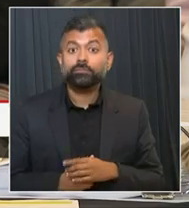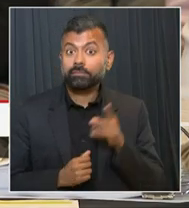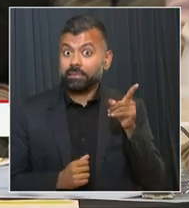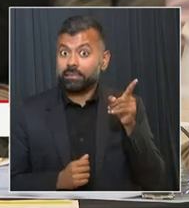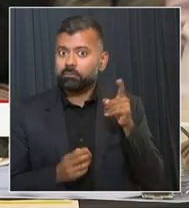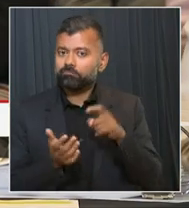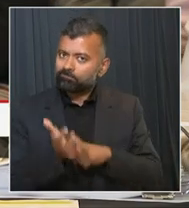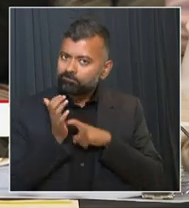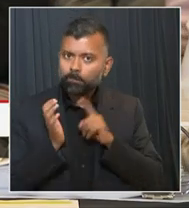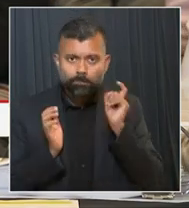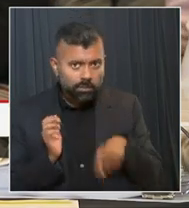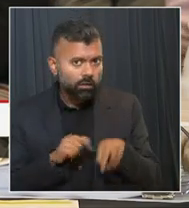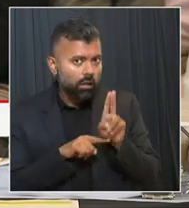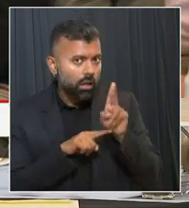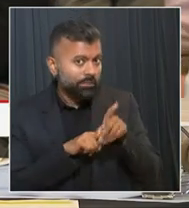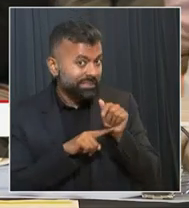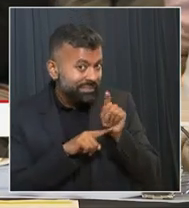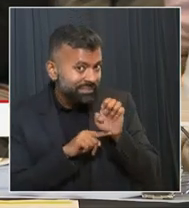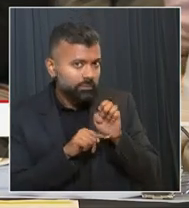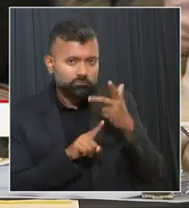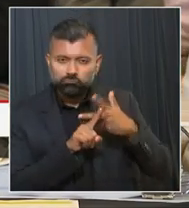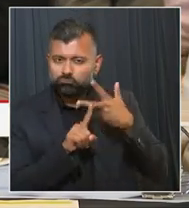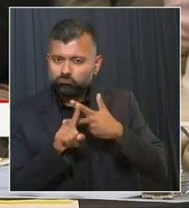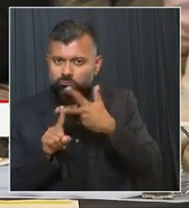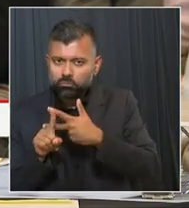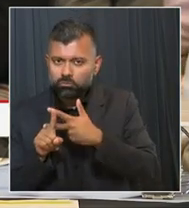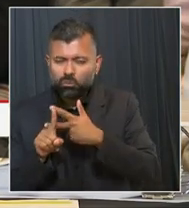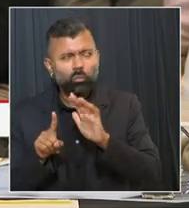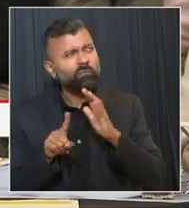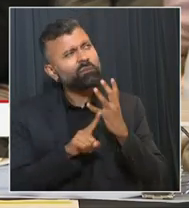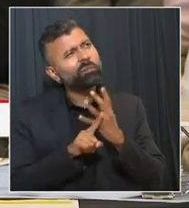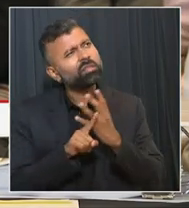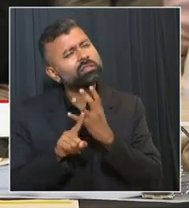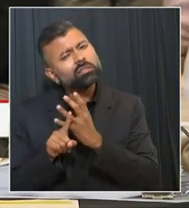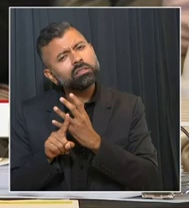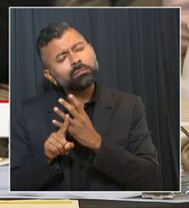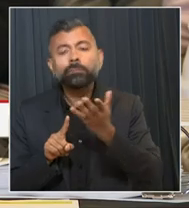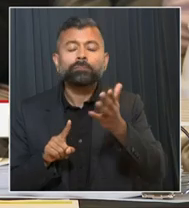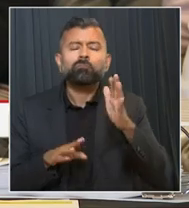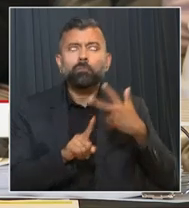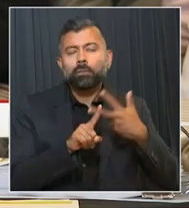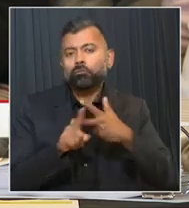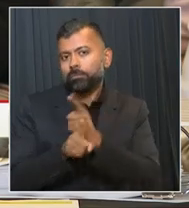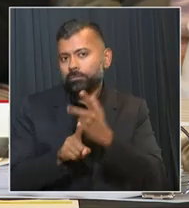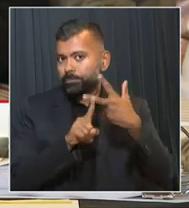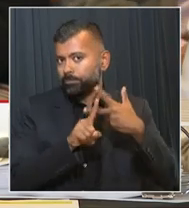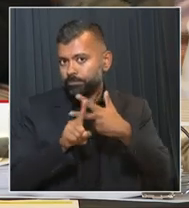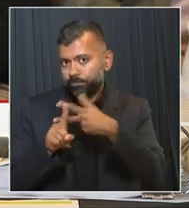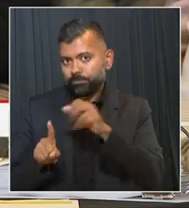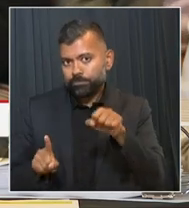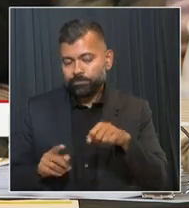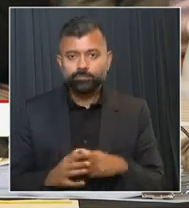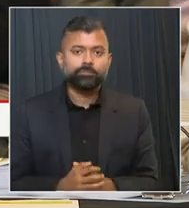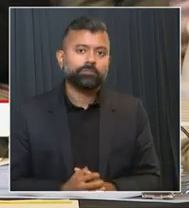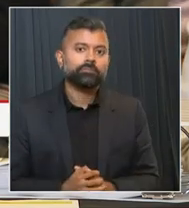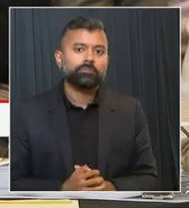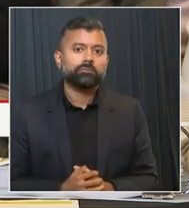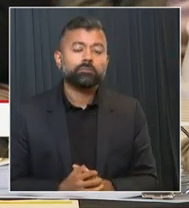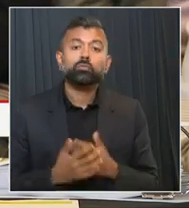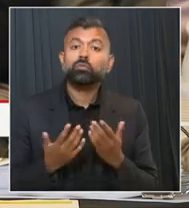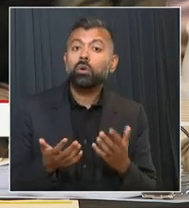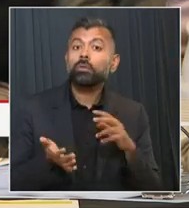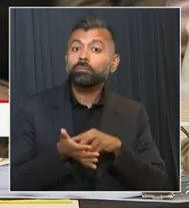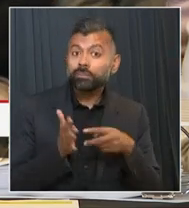times or 4 times a year? 4 times a year. The next one will be on June 30th. And then he would have to take